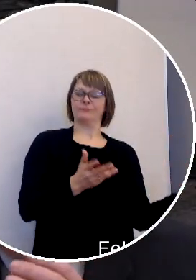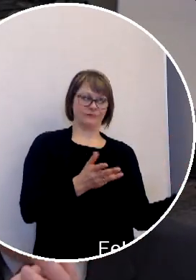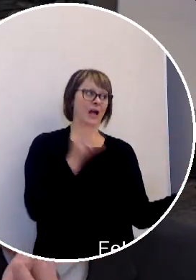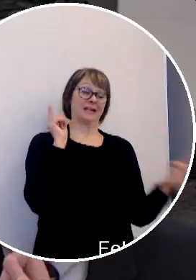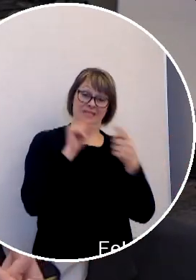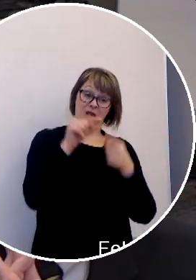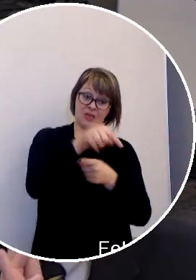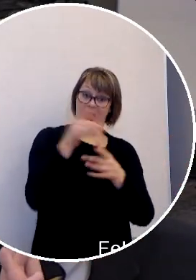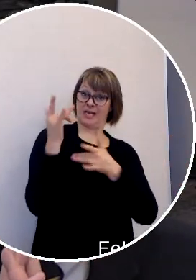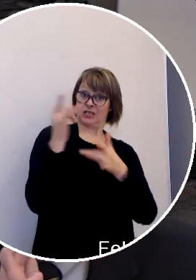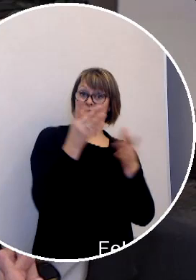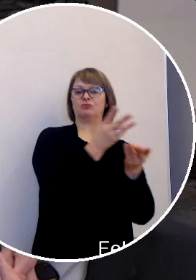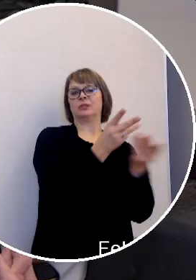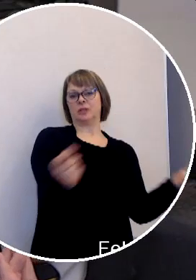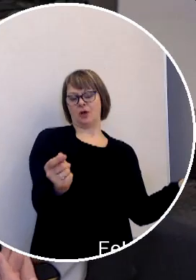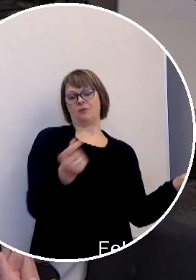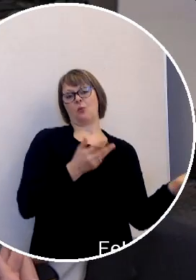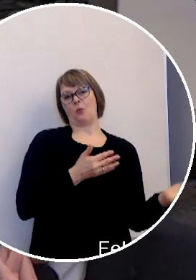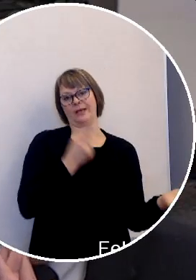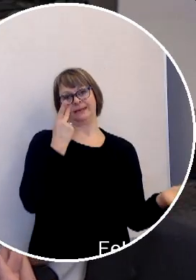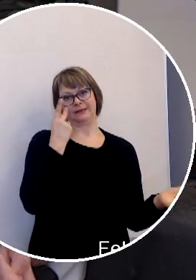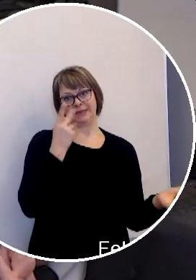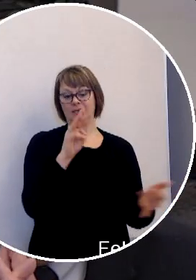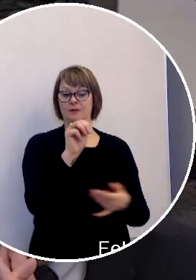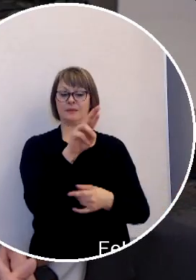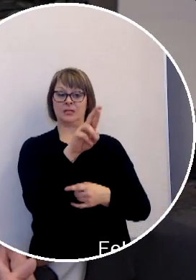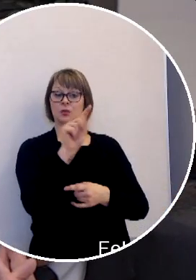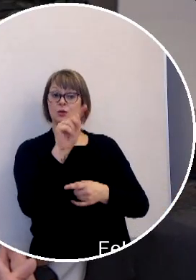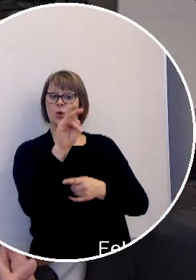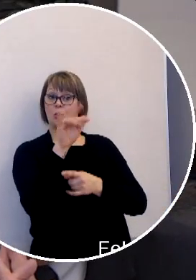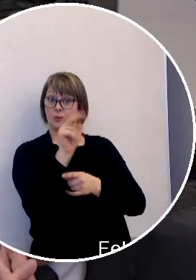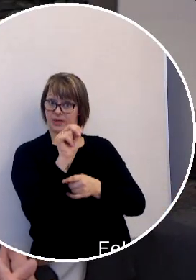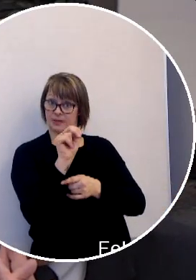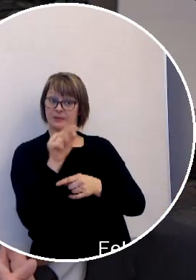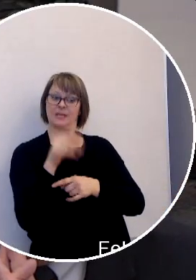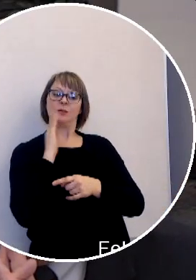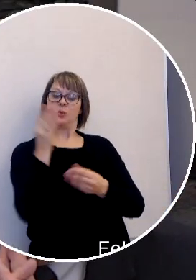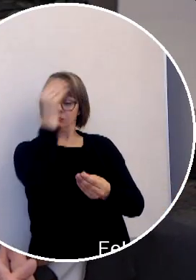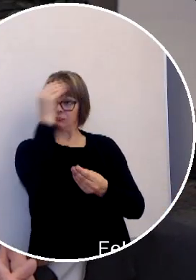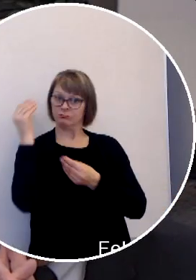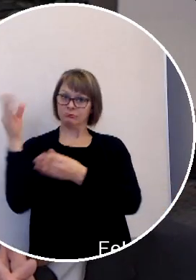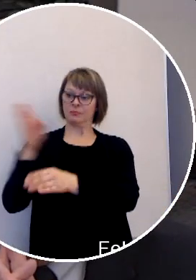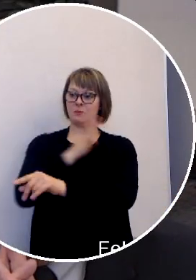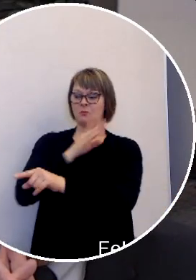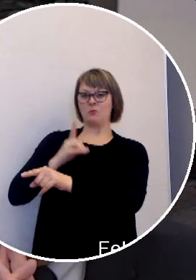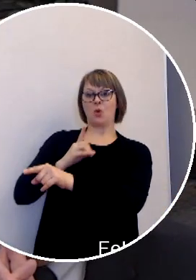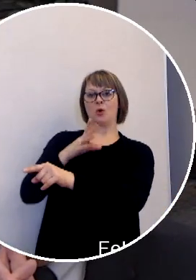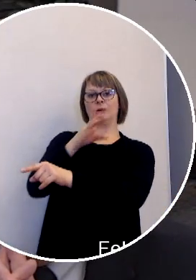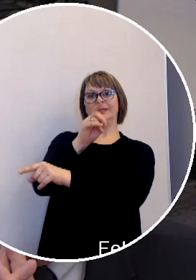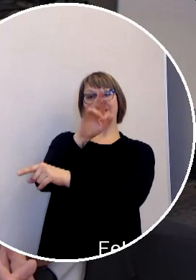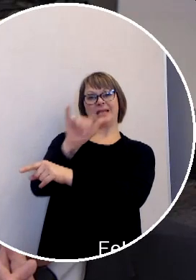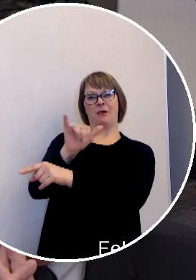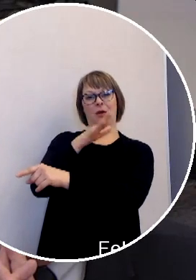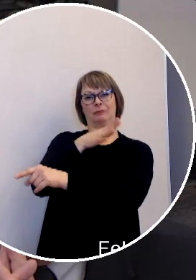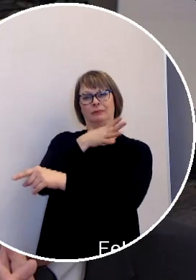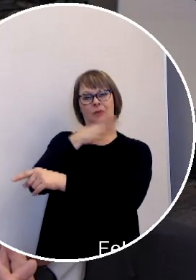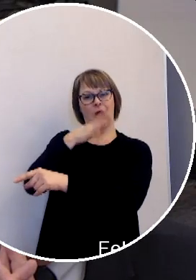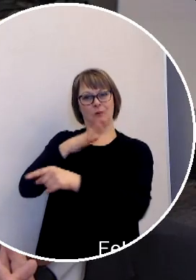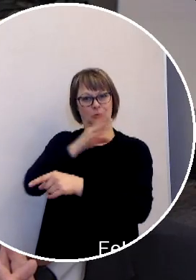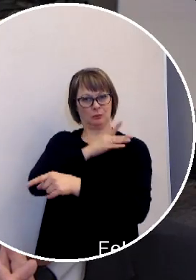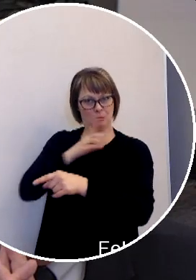resolved. Mr. Pierre Tobin was to update the Dairy Farmers Newfoundland Labrador Board on issues with School Lunch